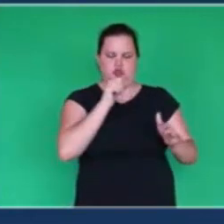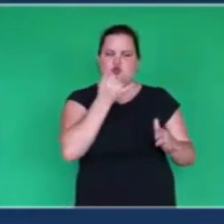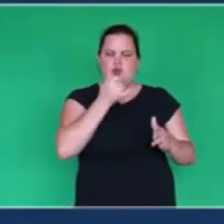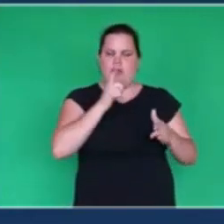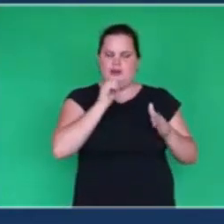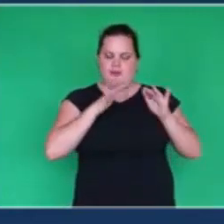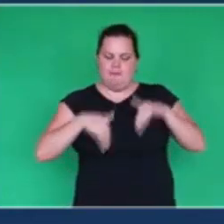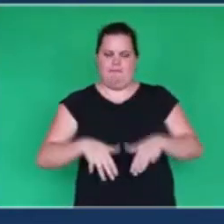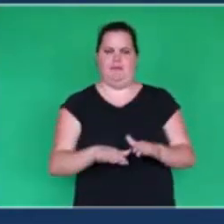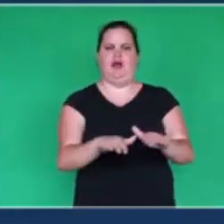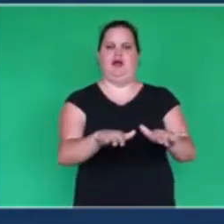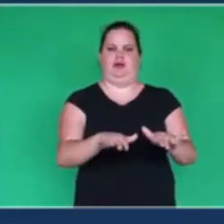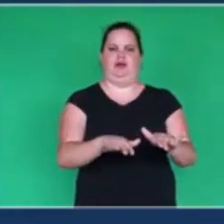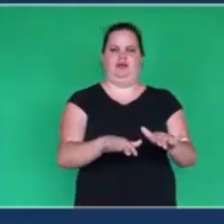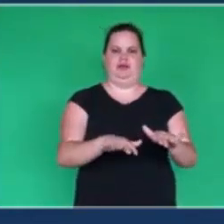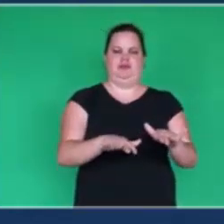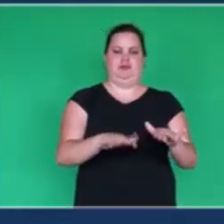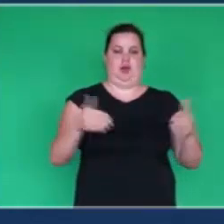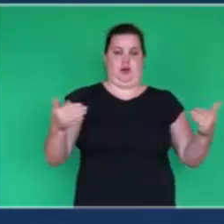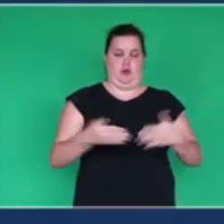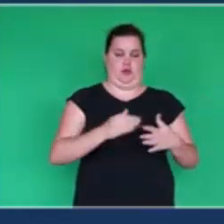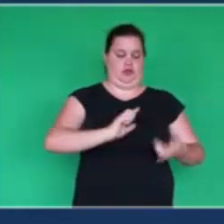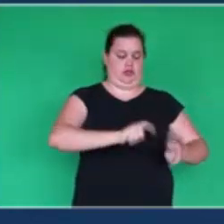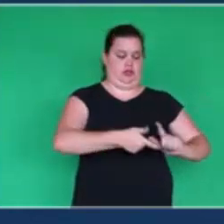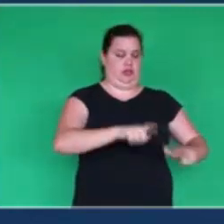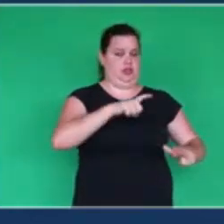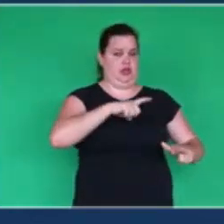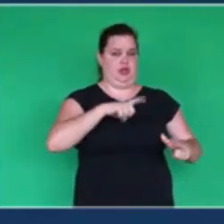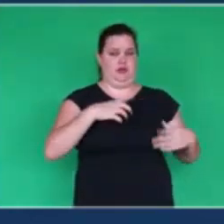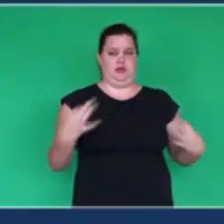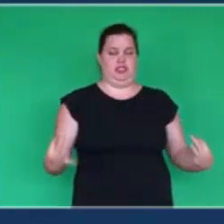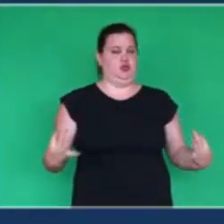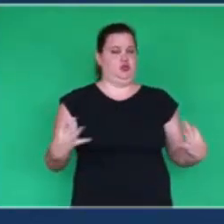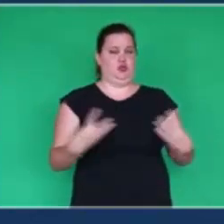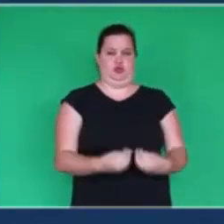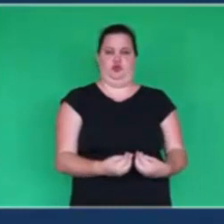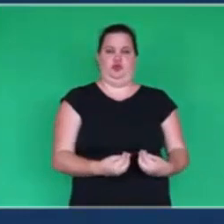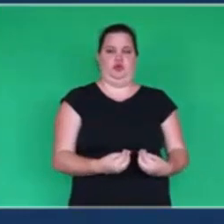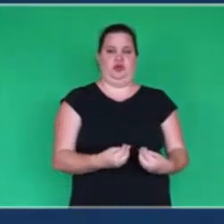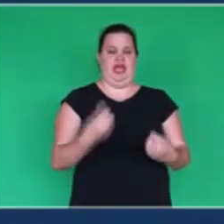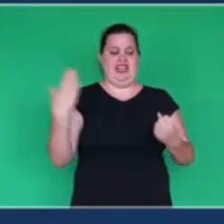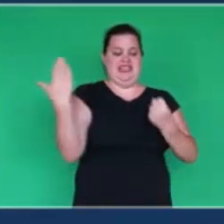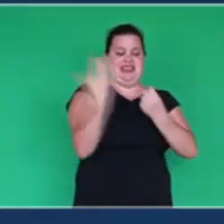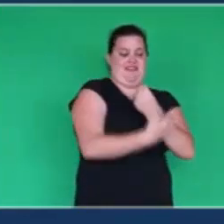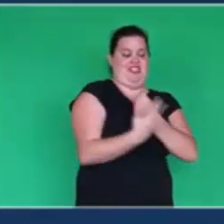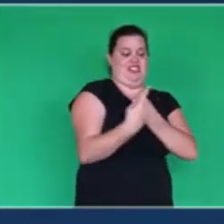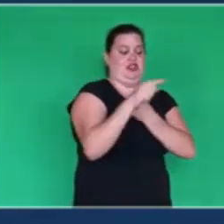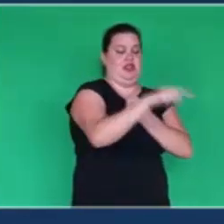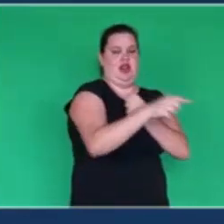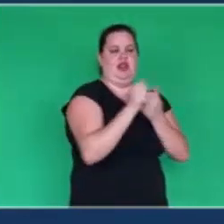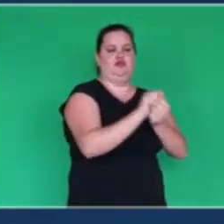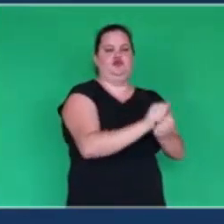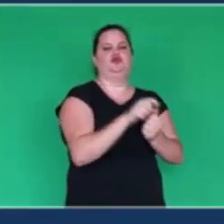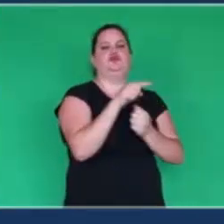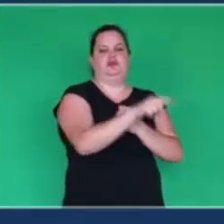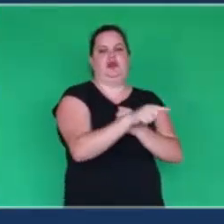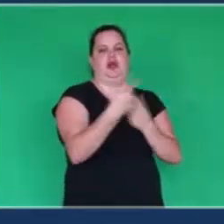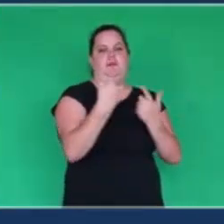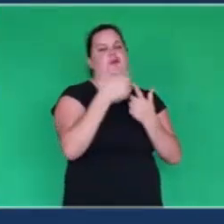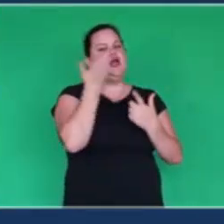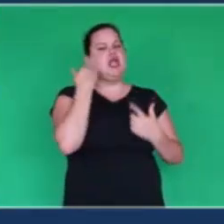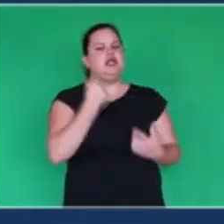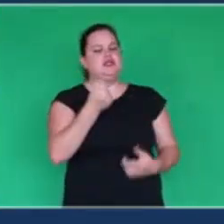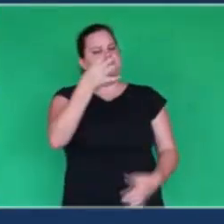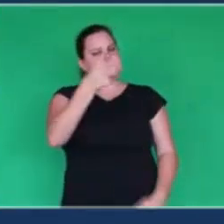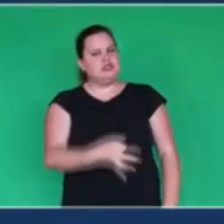land, and air. We see that the city of Megiddo receives its name from the fortress that Saul